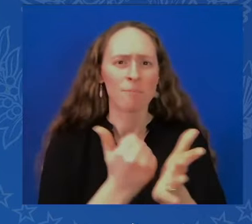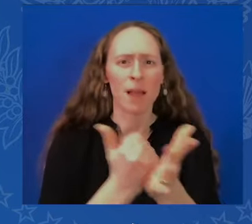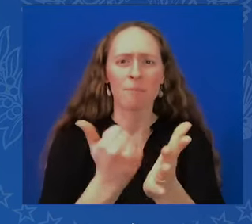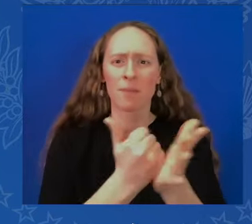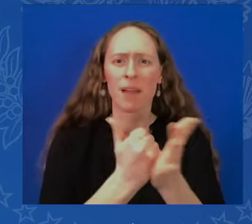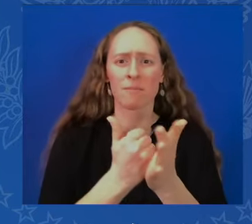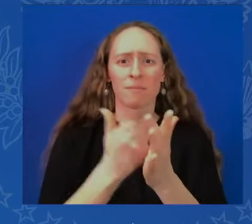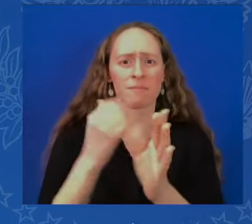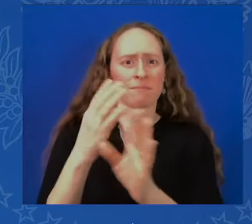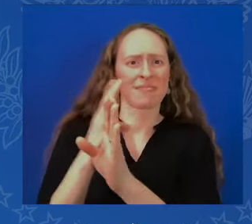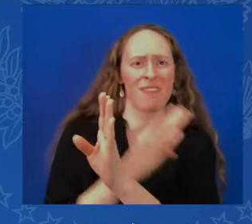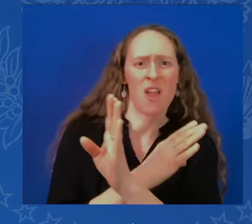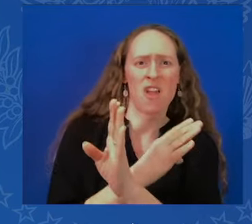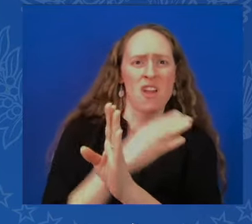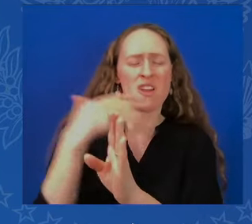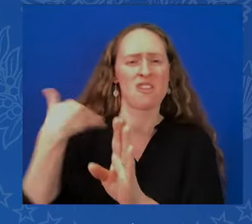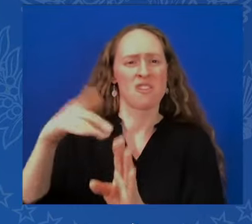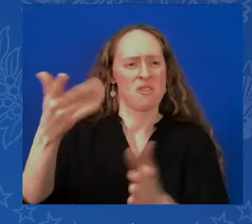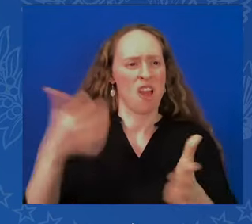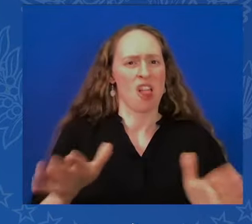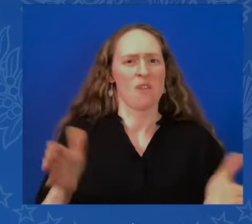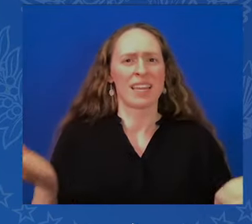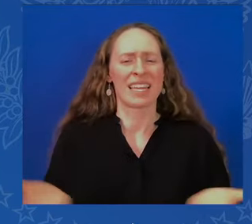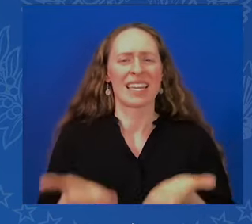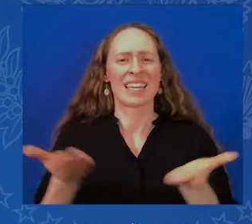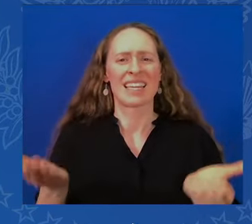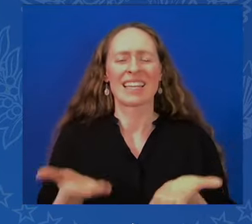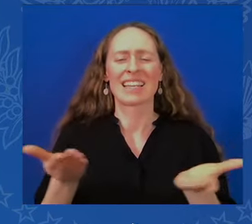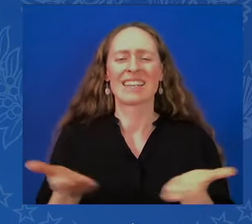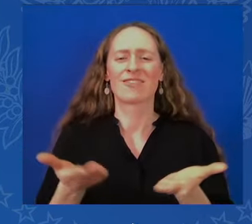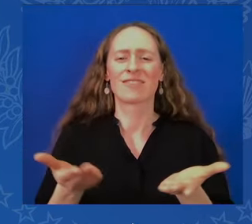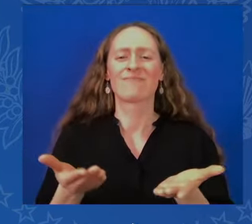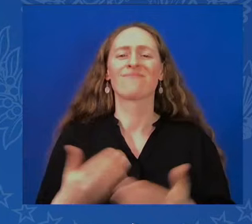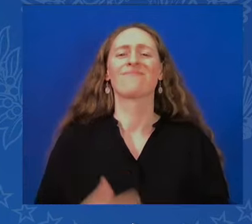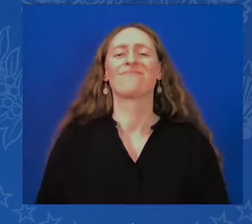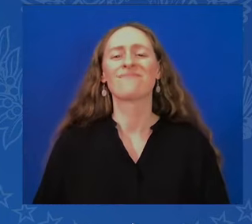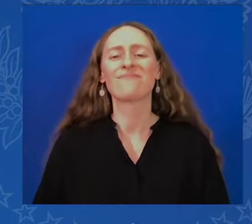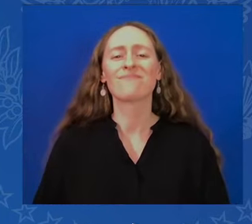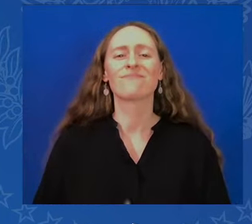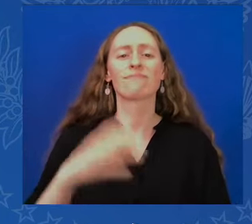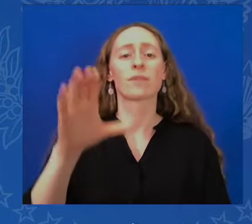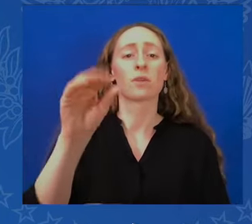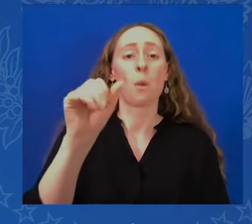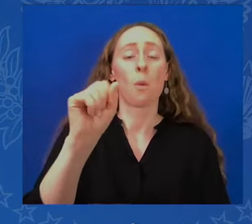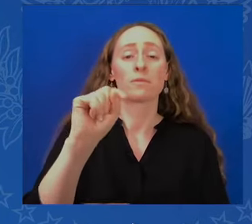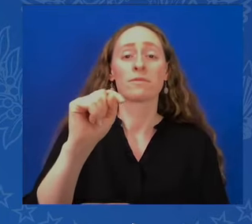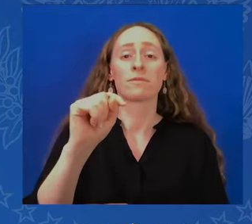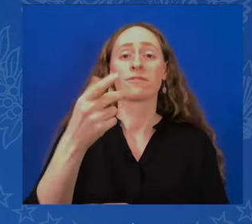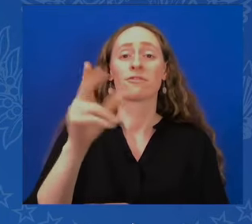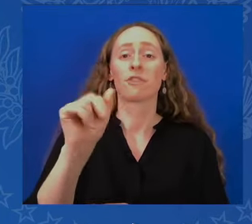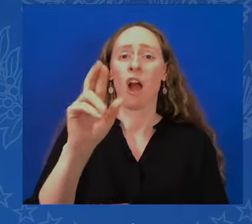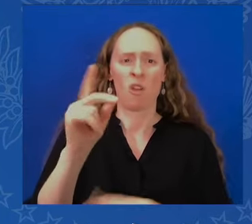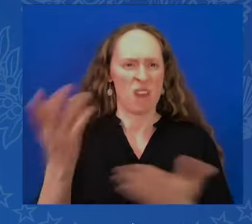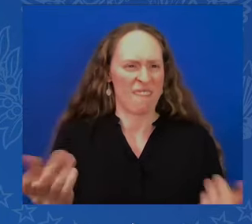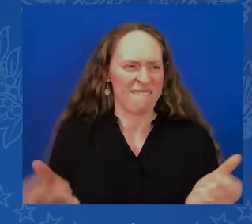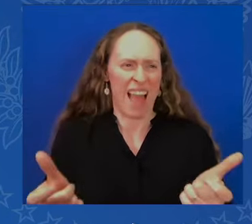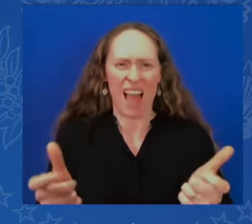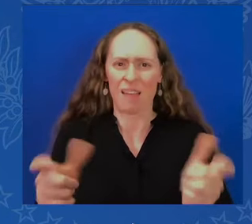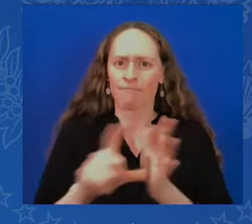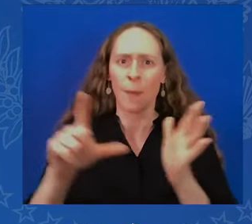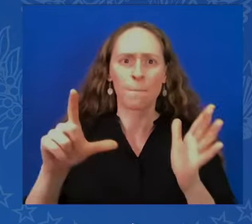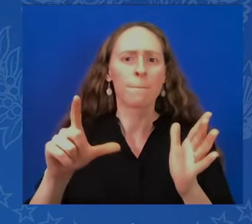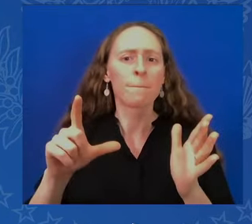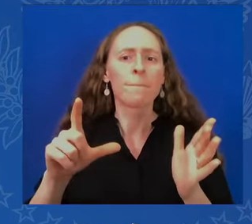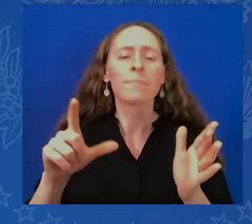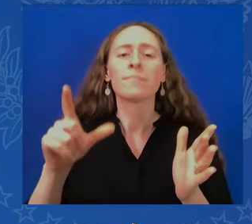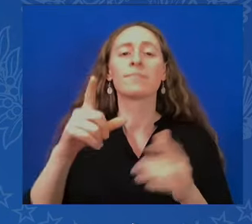scene. Within hours, I ordered personnel from the Army Corps of Engineers, the Navy, the Department of Transportation to assist in every way